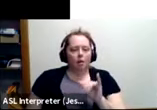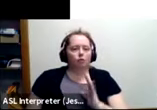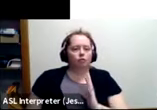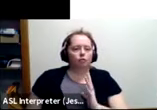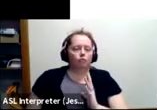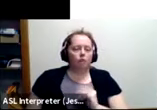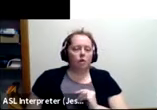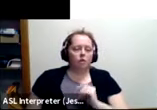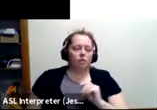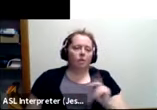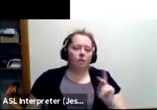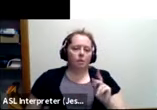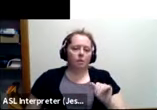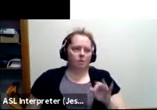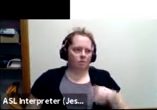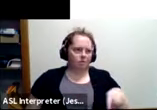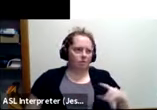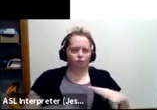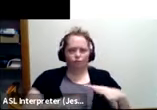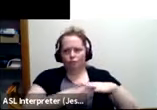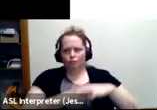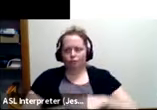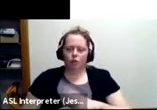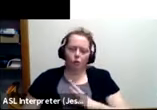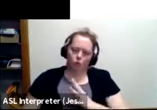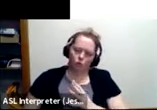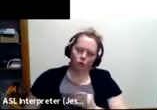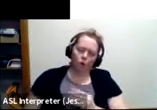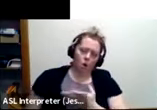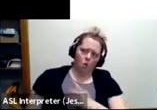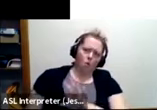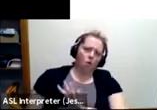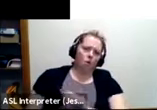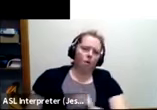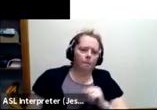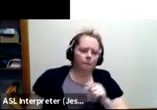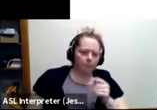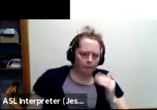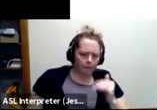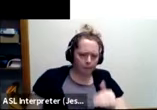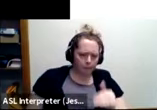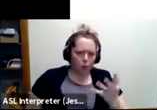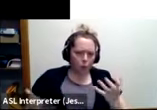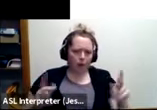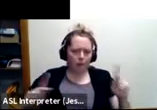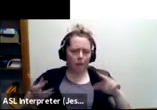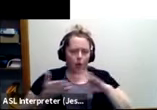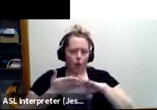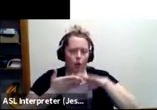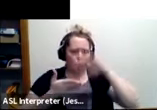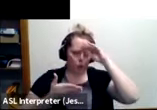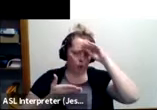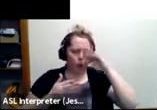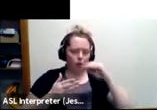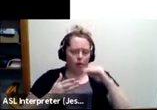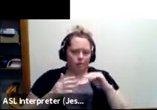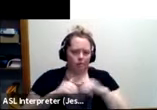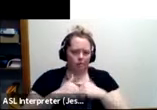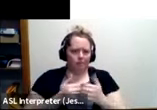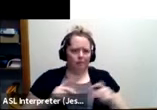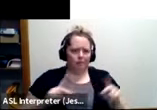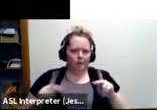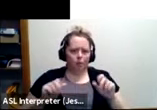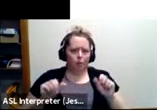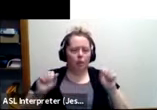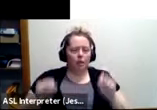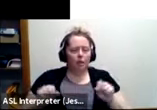Listen to your trans and non-binary friends. That's how we learn. That's how we gain knowledge and understanding. That's how we develop